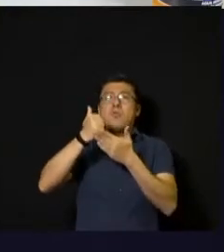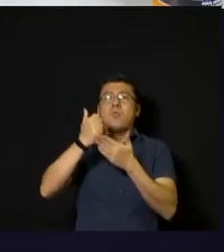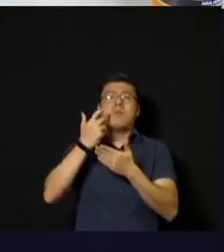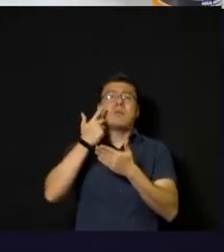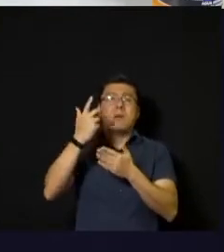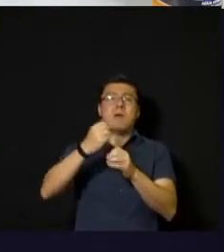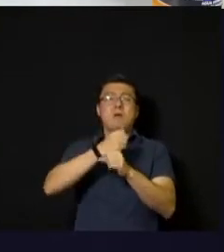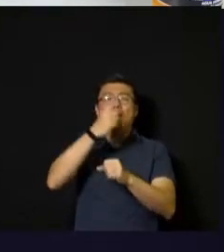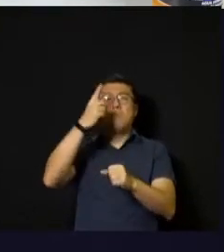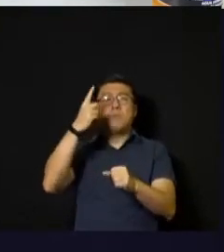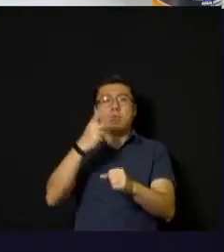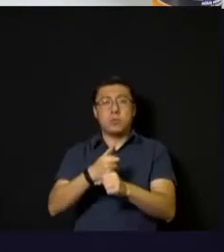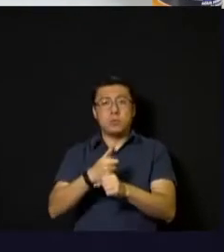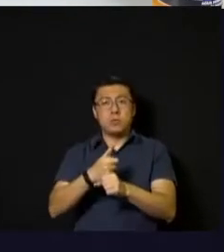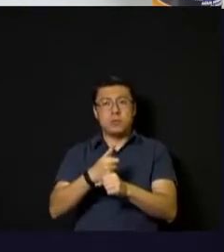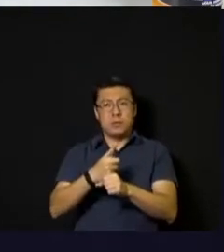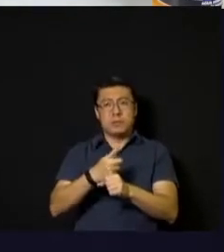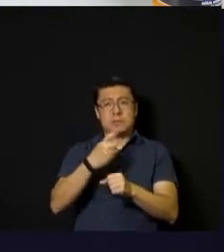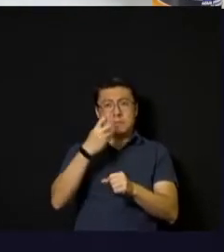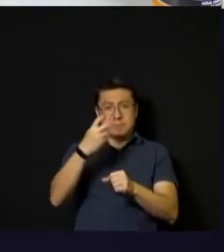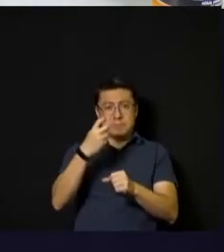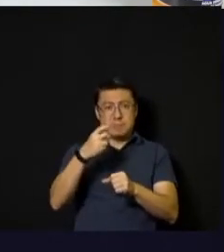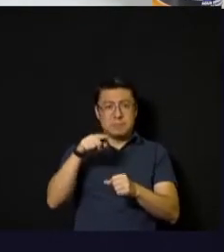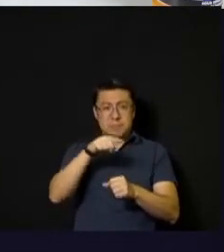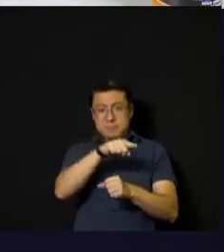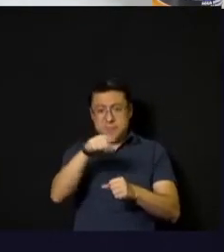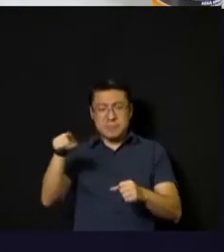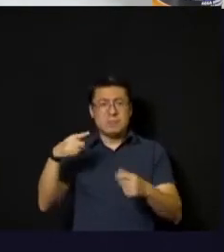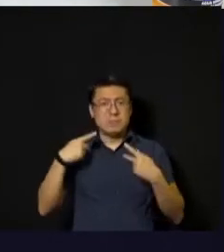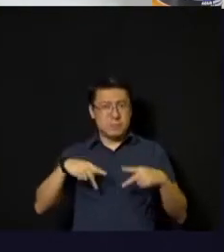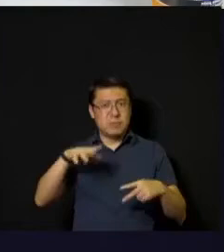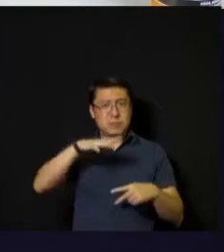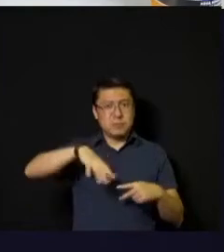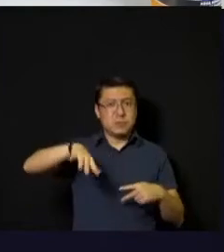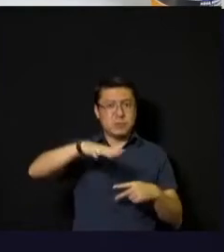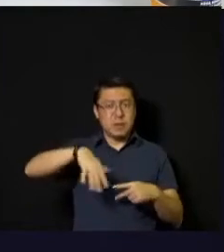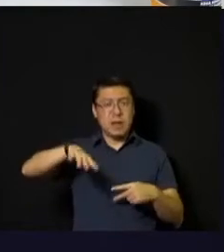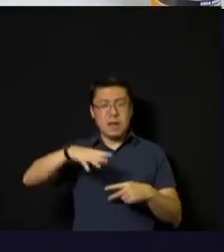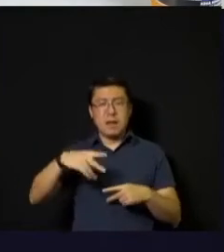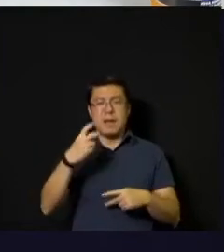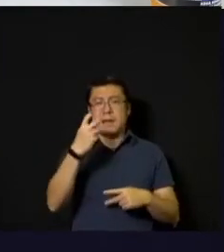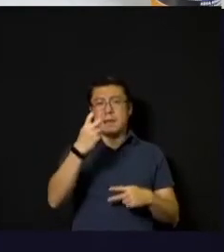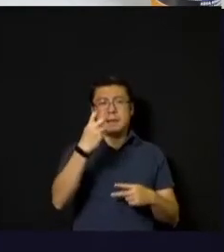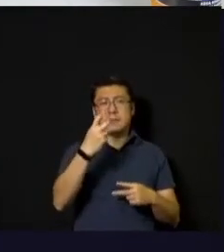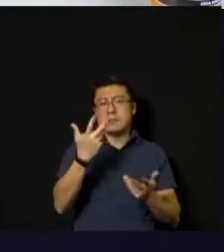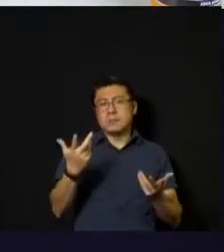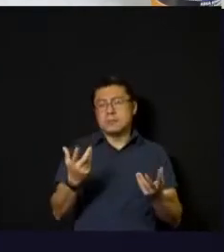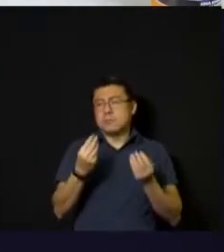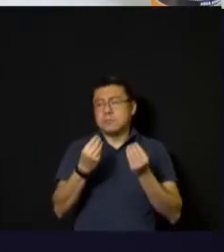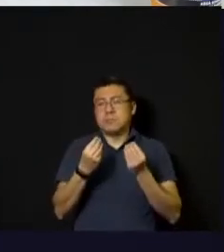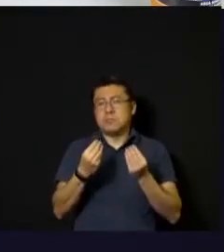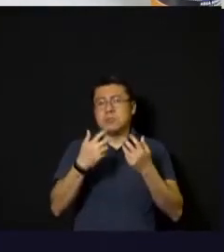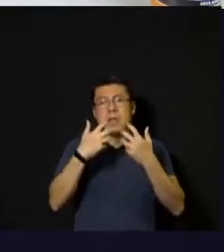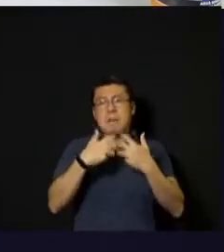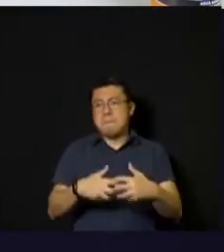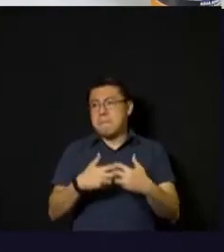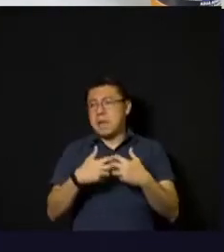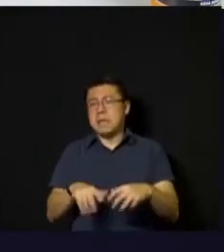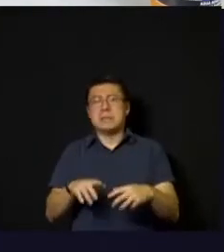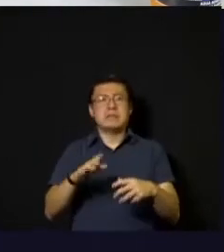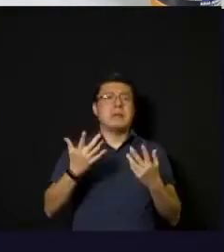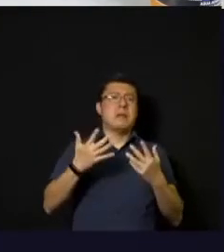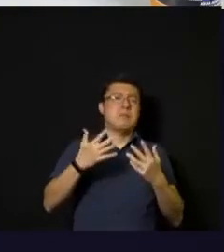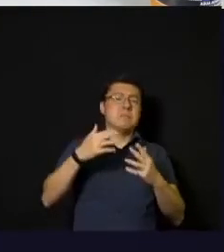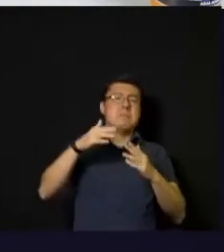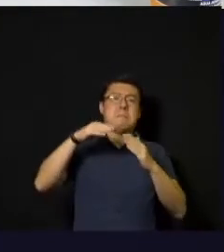for an opportunity. I am looking for something, how to overcome the situation," because many companies are not there.